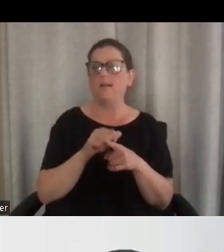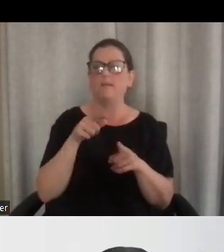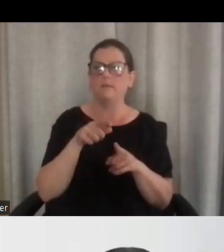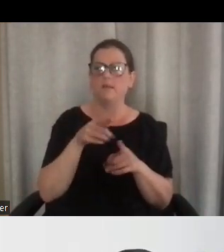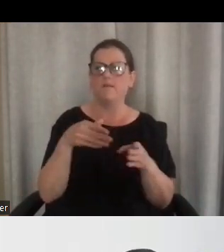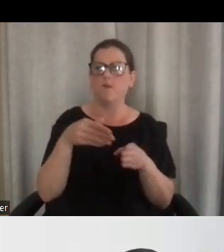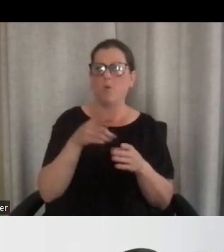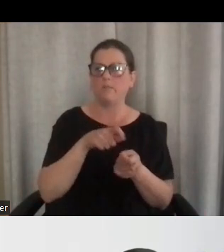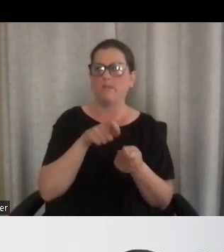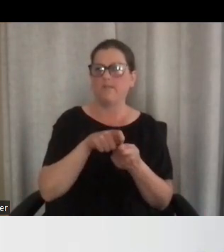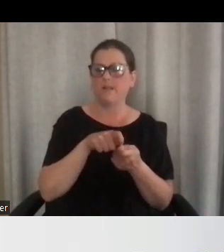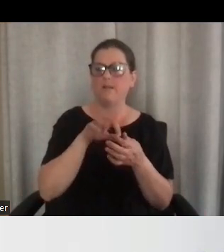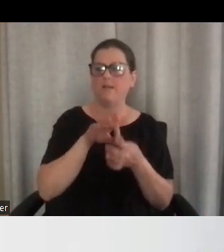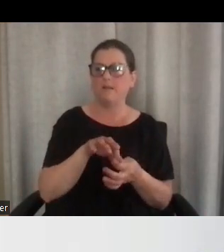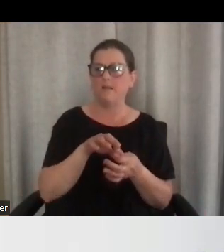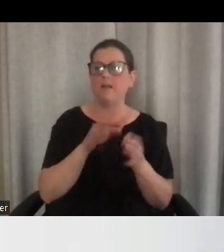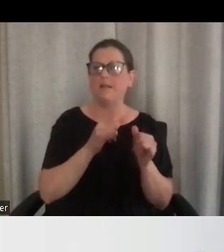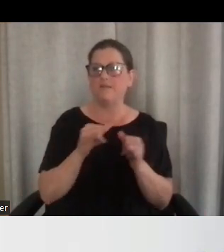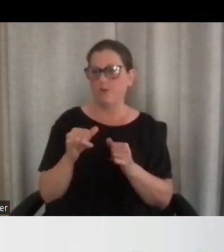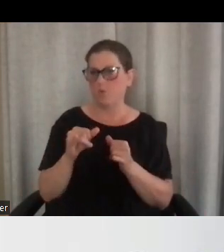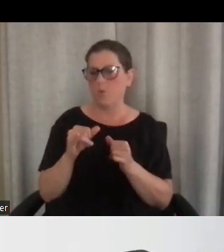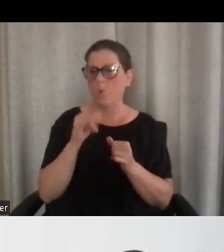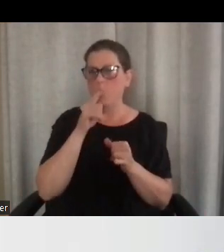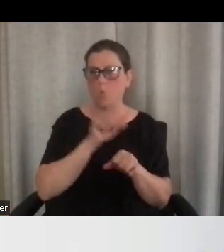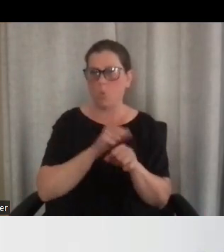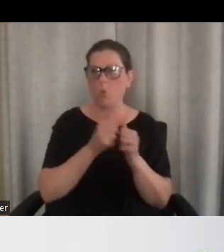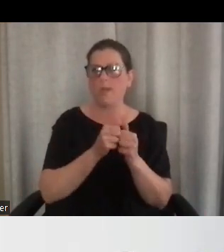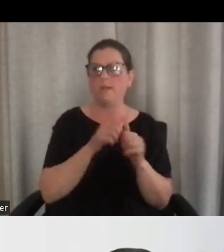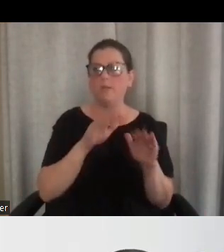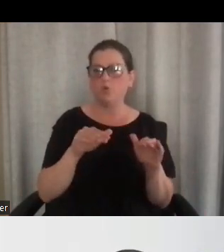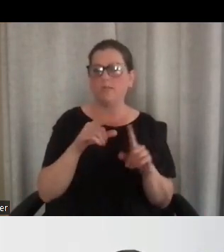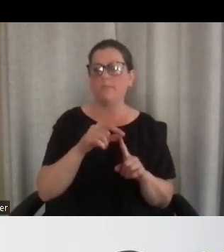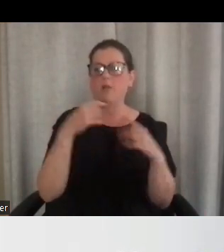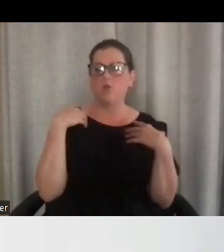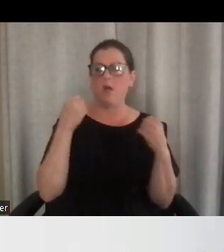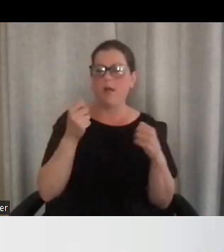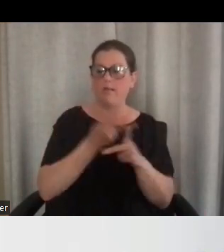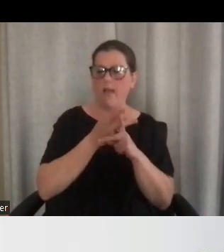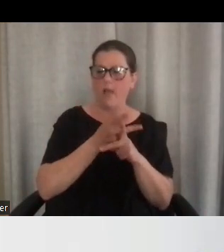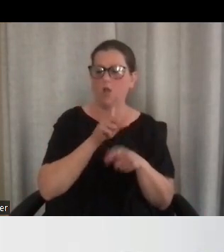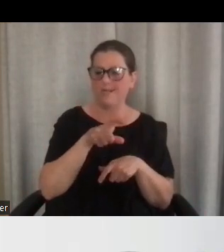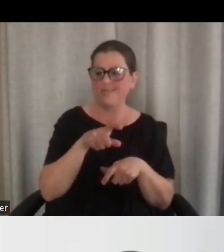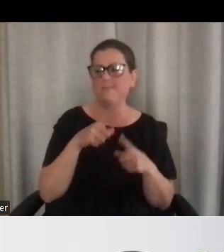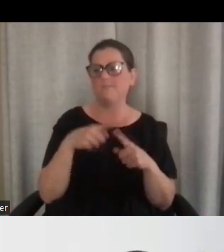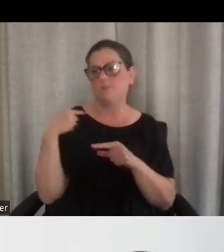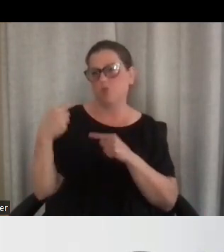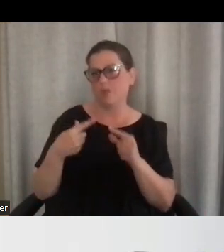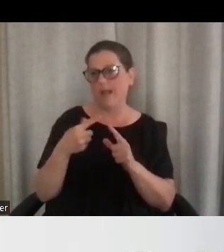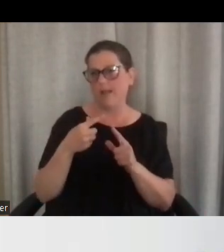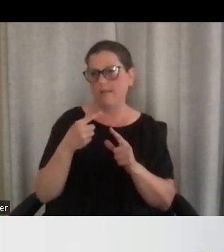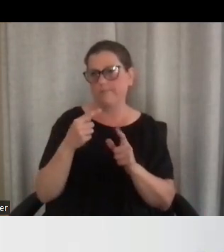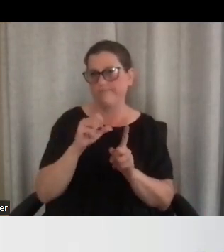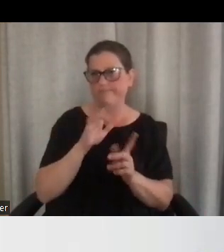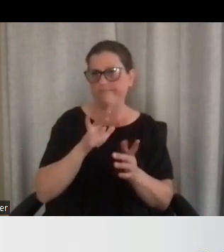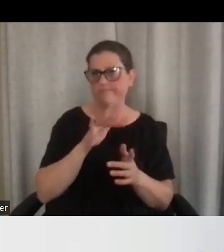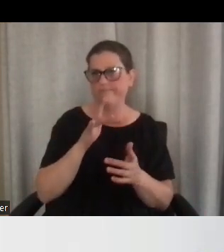on individual providers working with children with special healthcare needs, genetic conditions, and we were